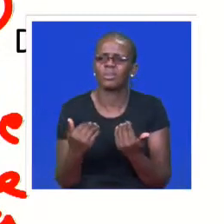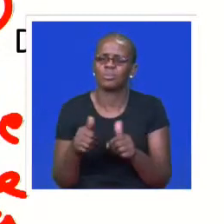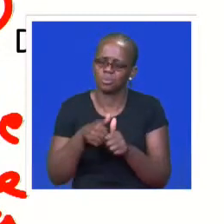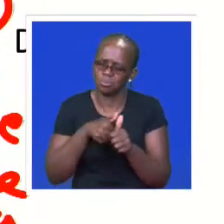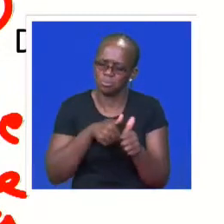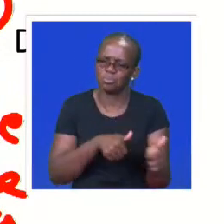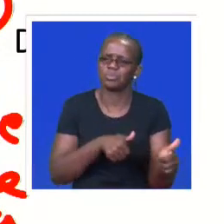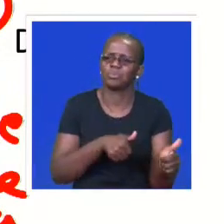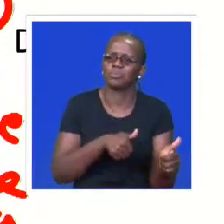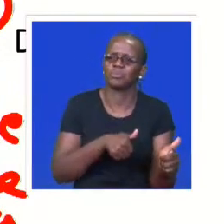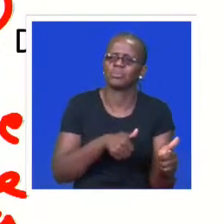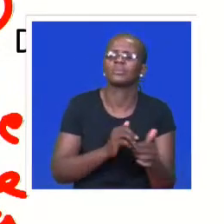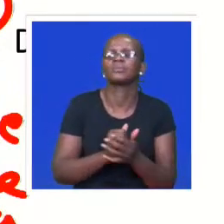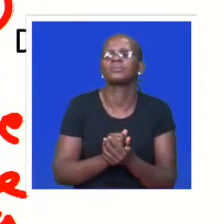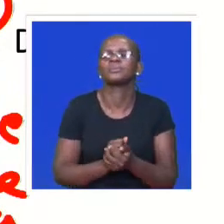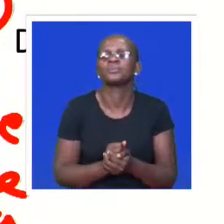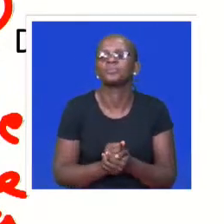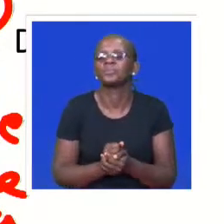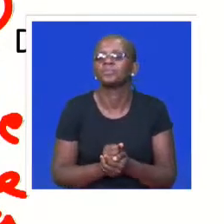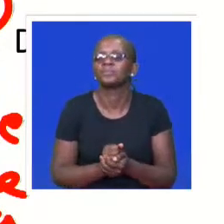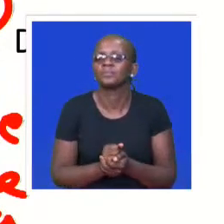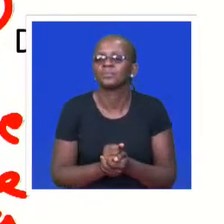All right, dear Lena.